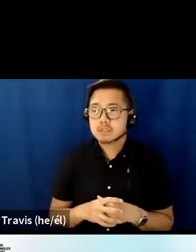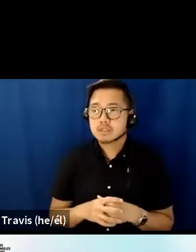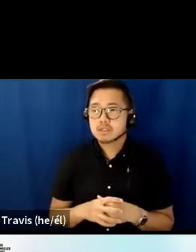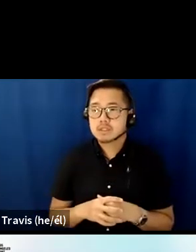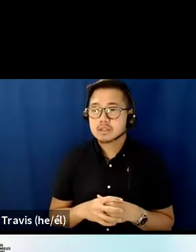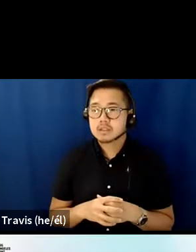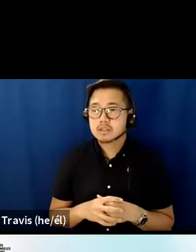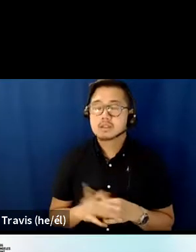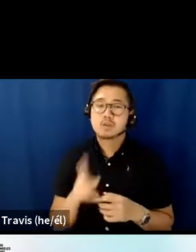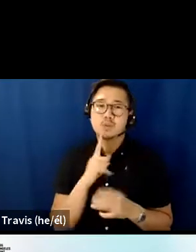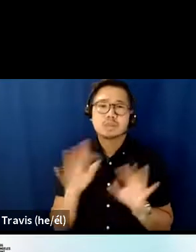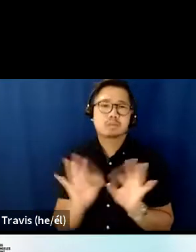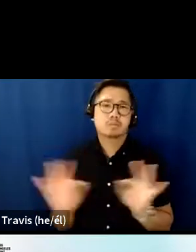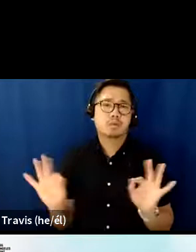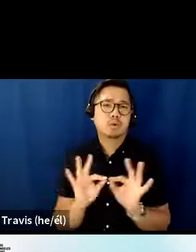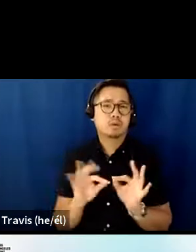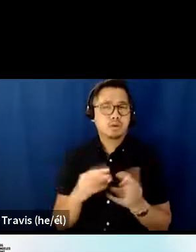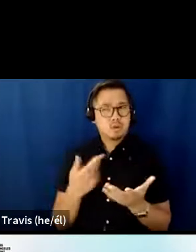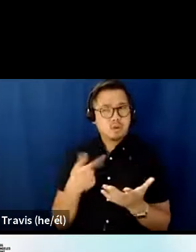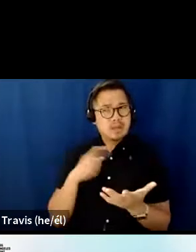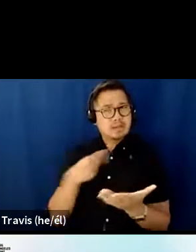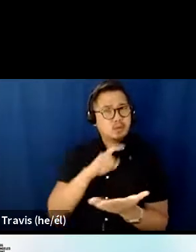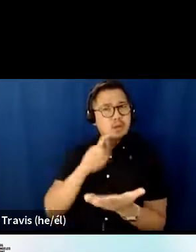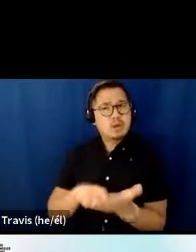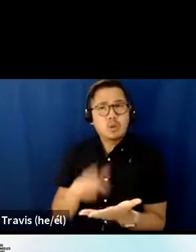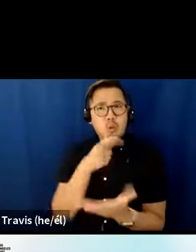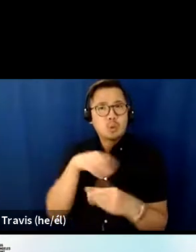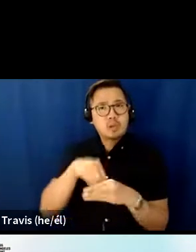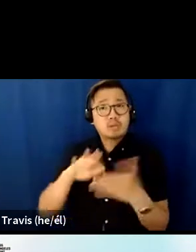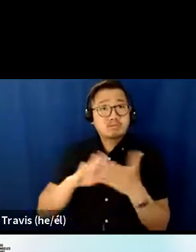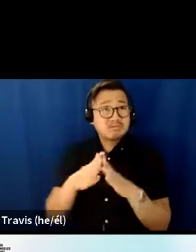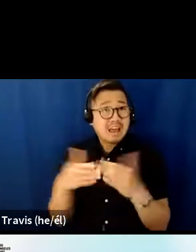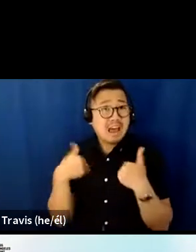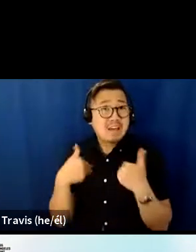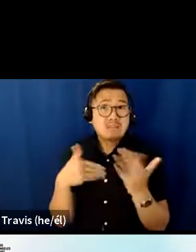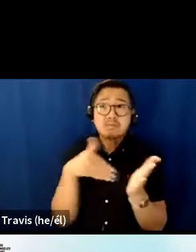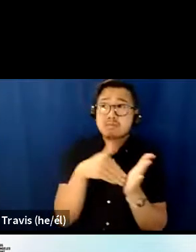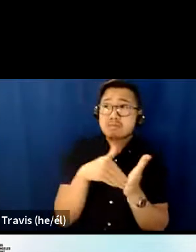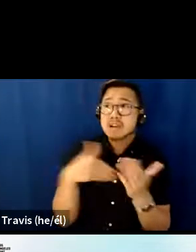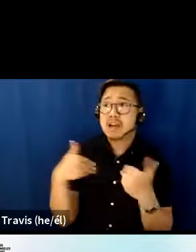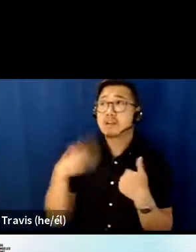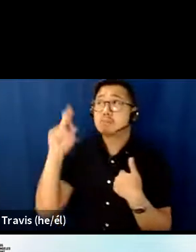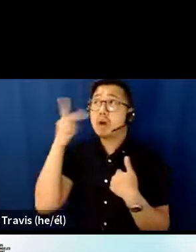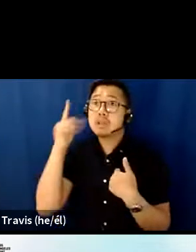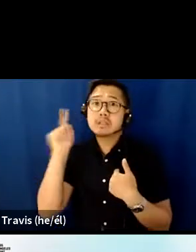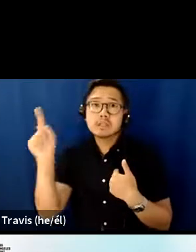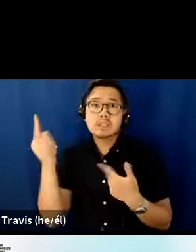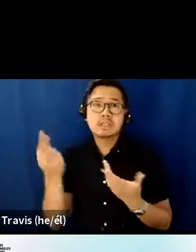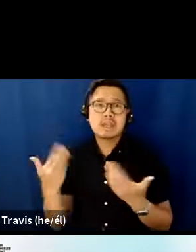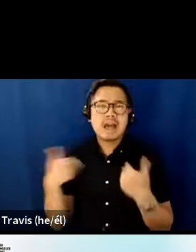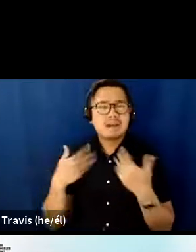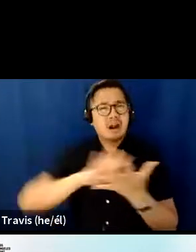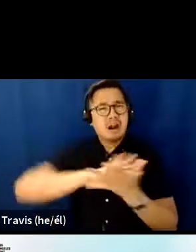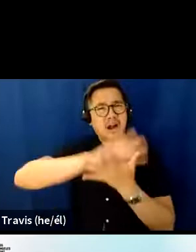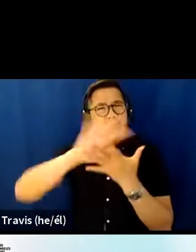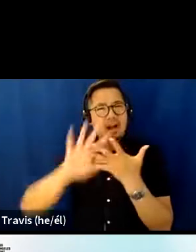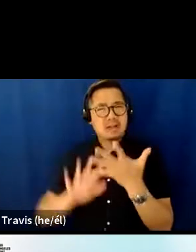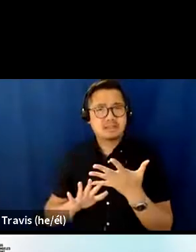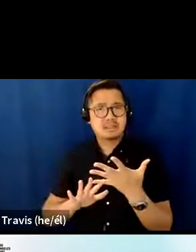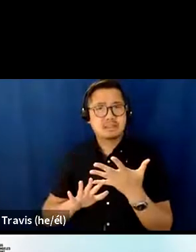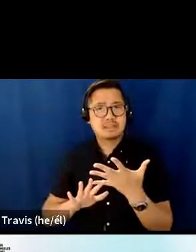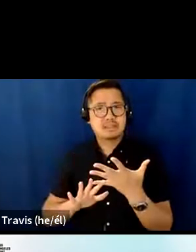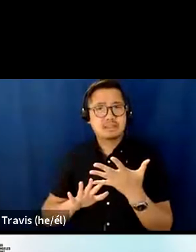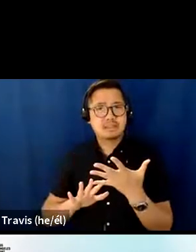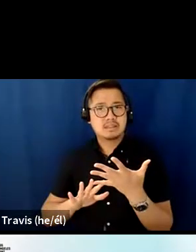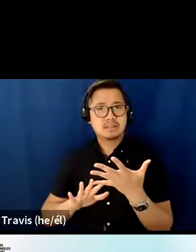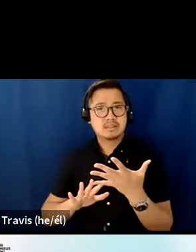we have within. We have doctors, we have lawyers, we have politicians, we have everything within